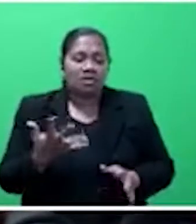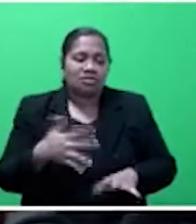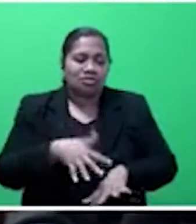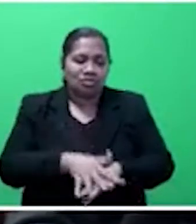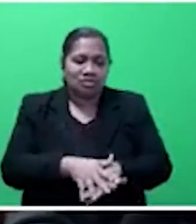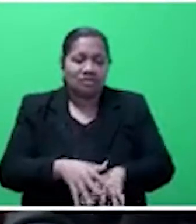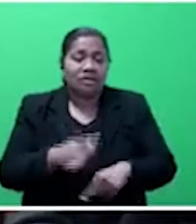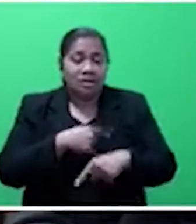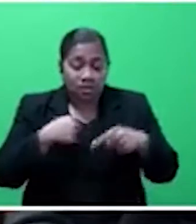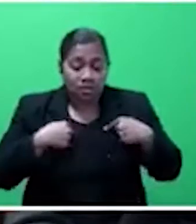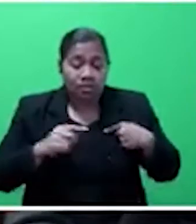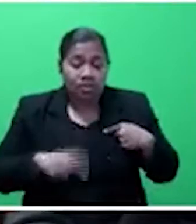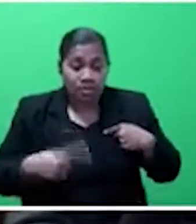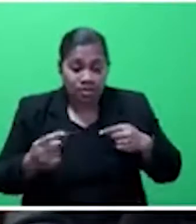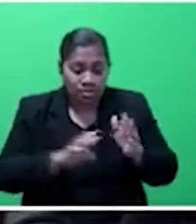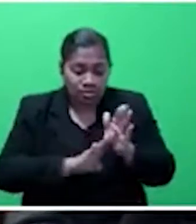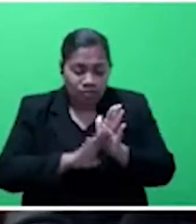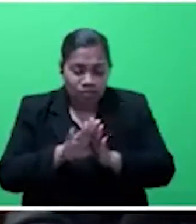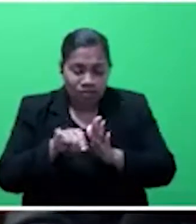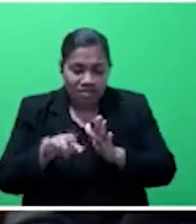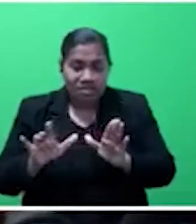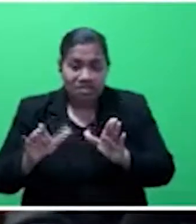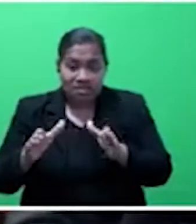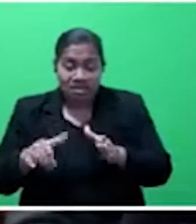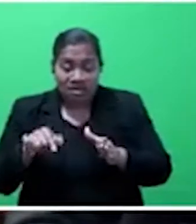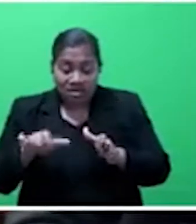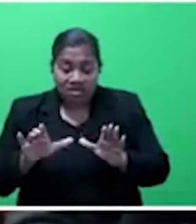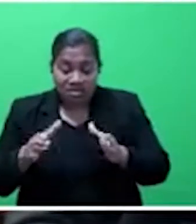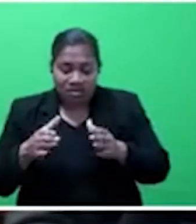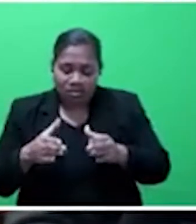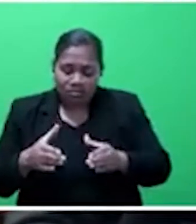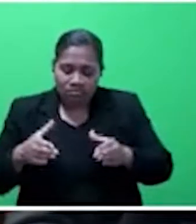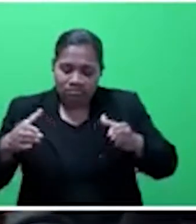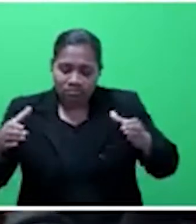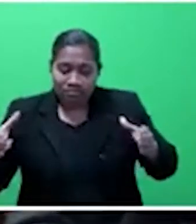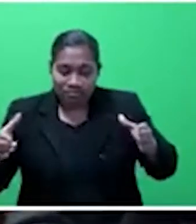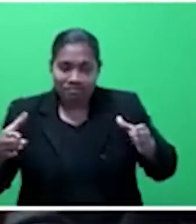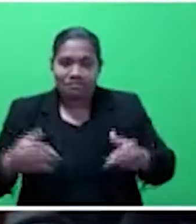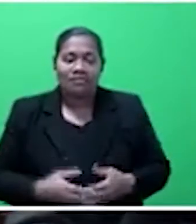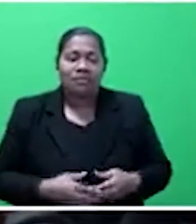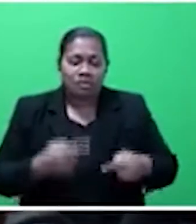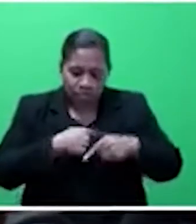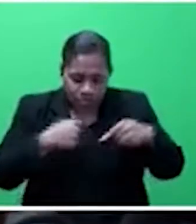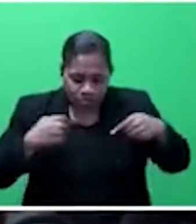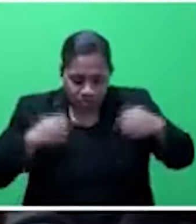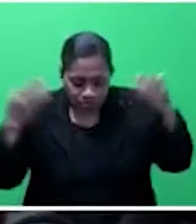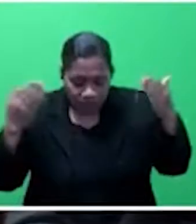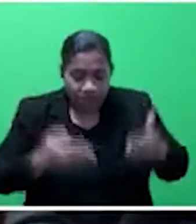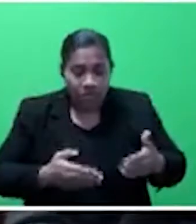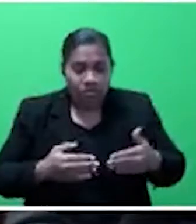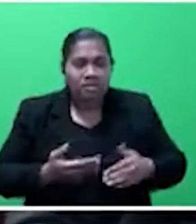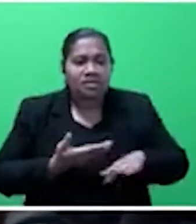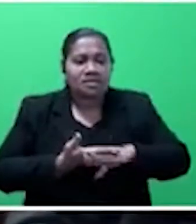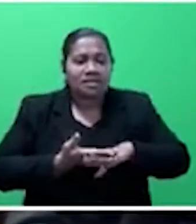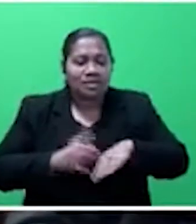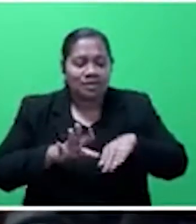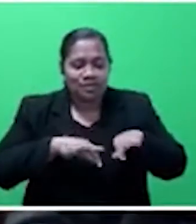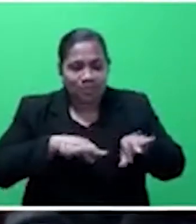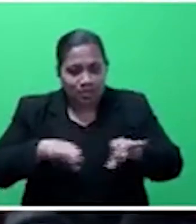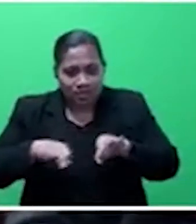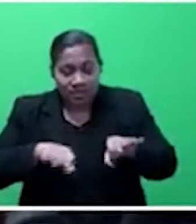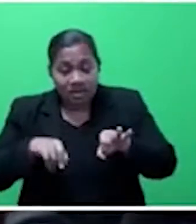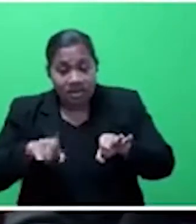continue to grow this sector and this sector grows on its own accord, we will focus on new game plans that consider